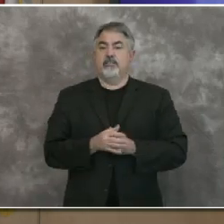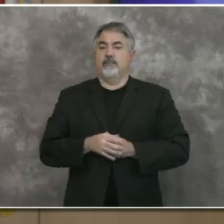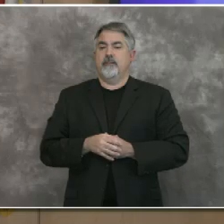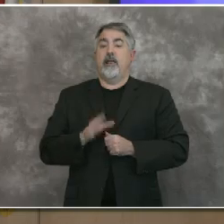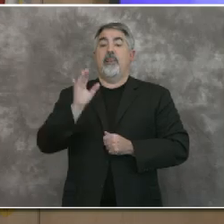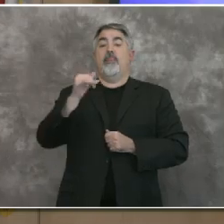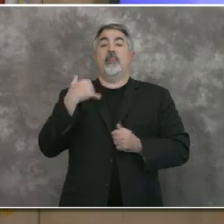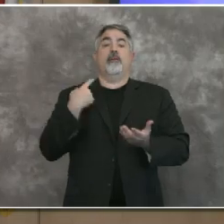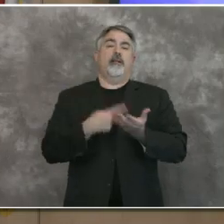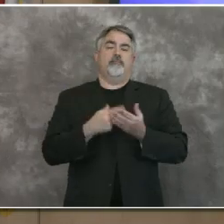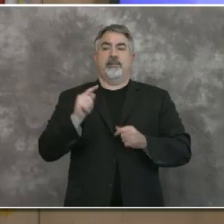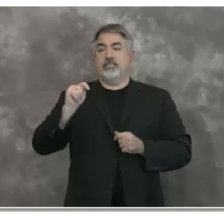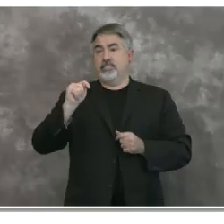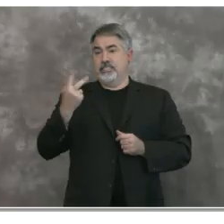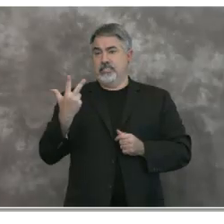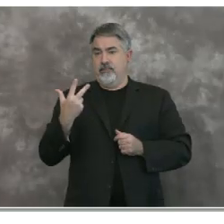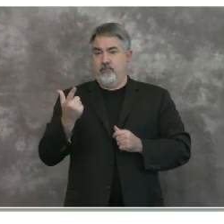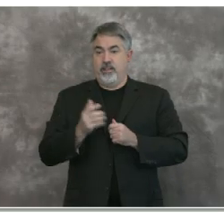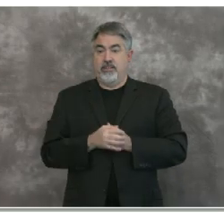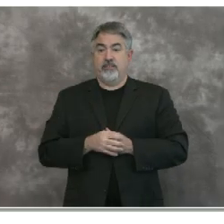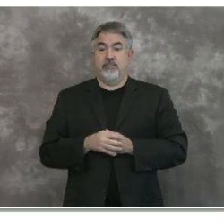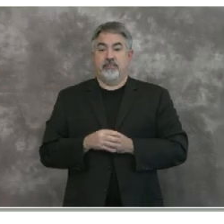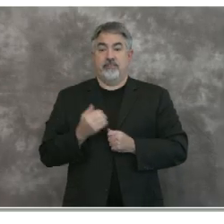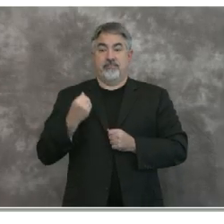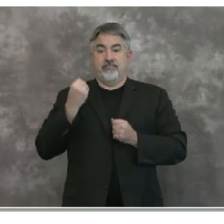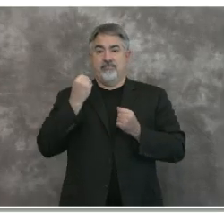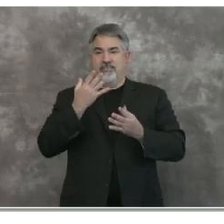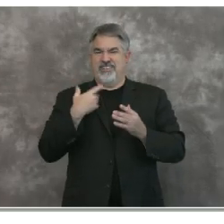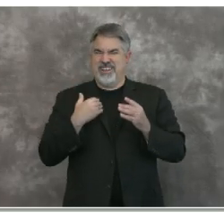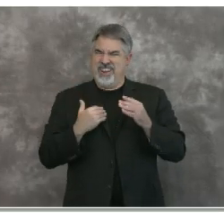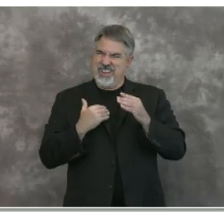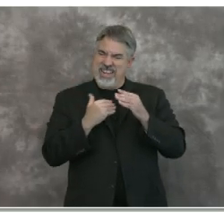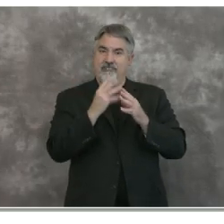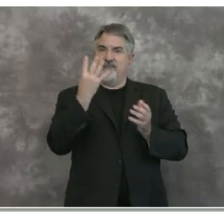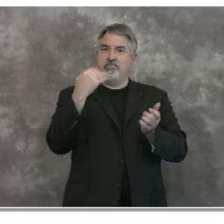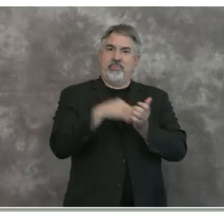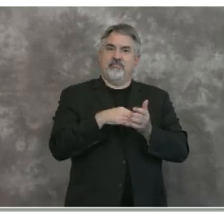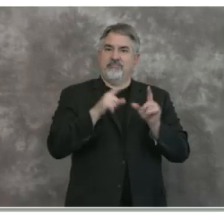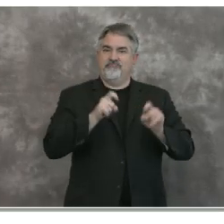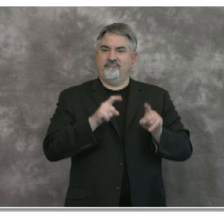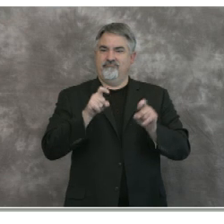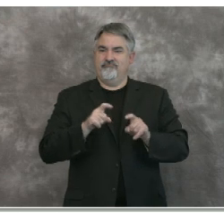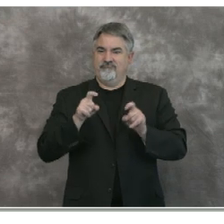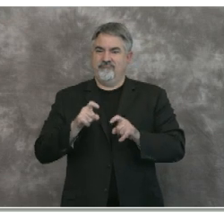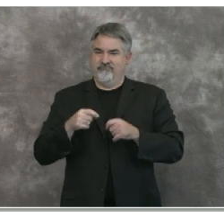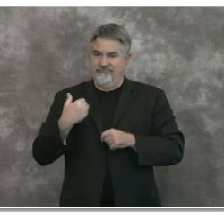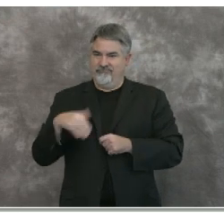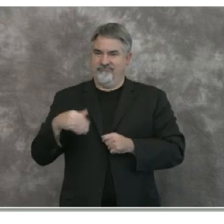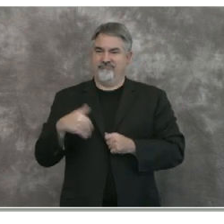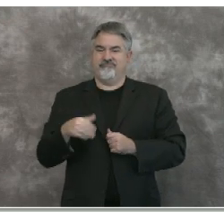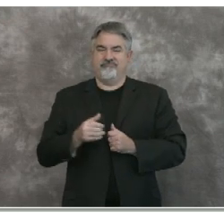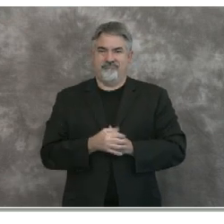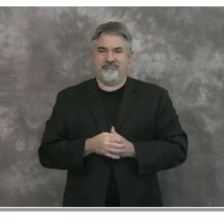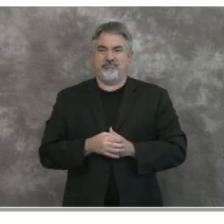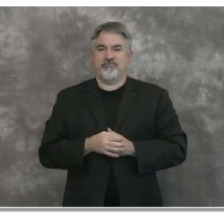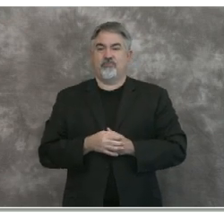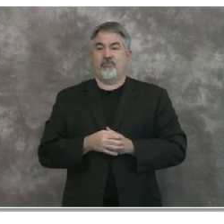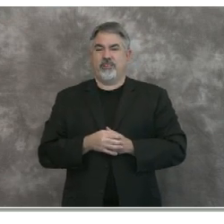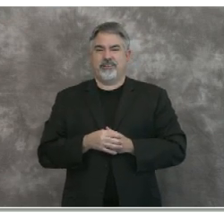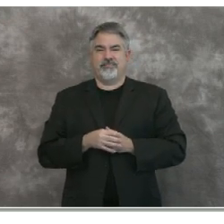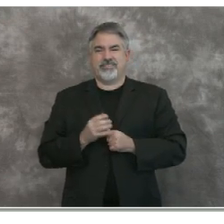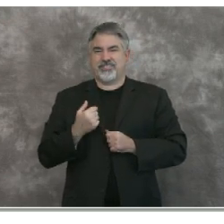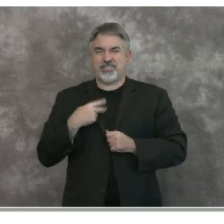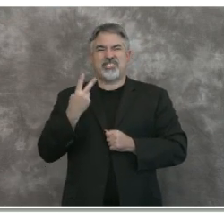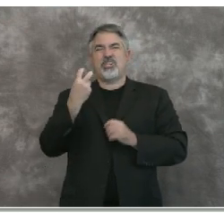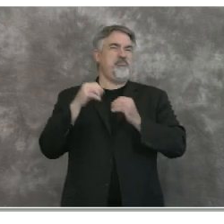testing today. We got really, really close to the 4,000 number for the time being. I wish we could have just found 2 more